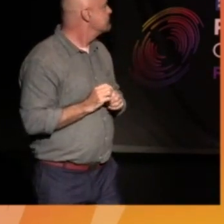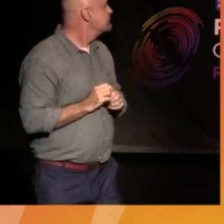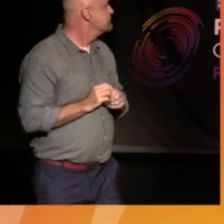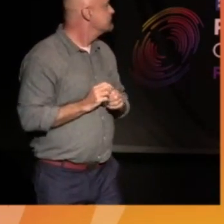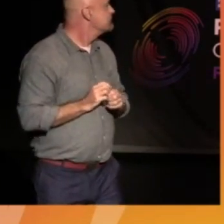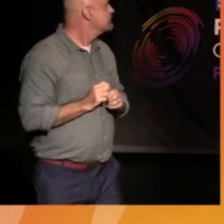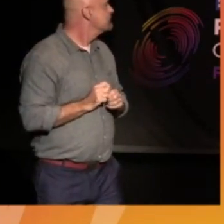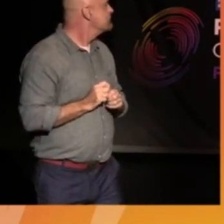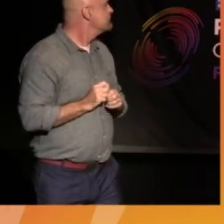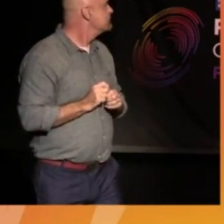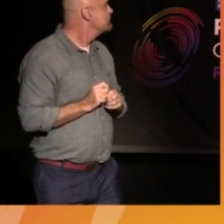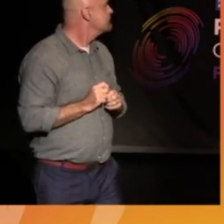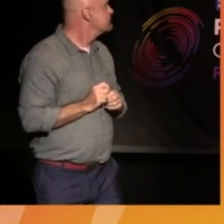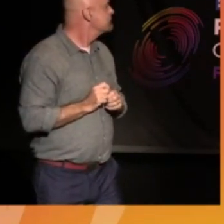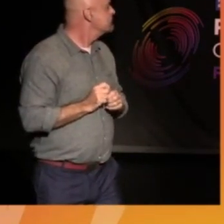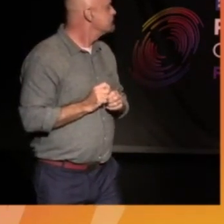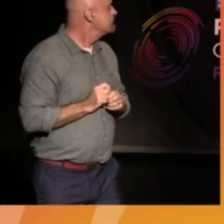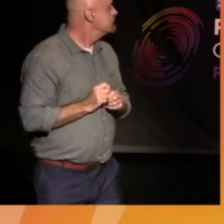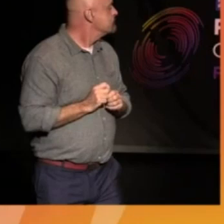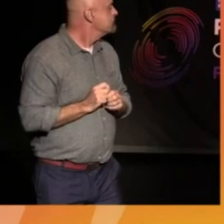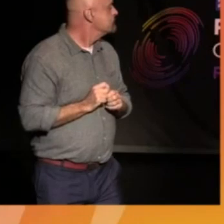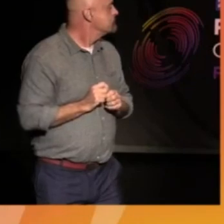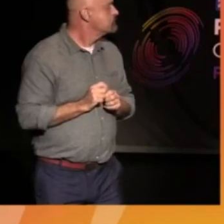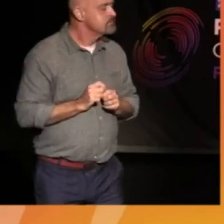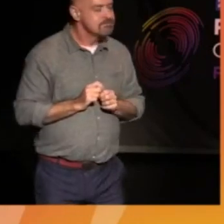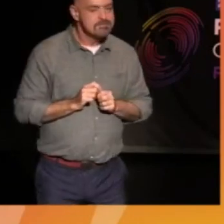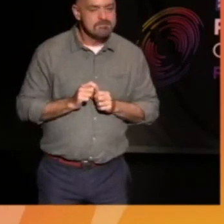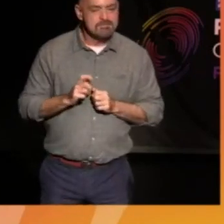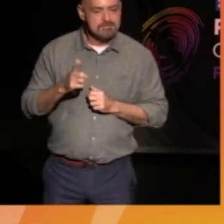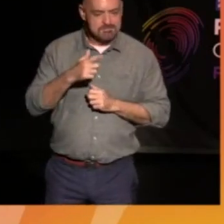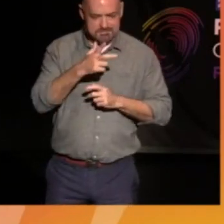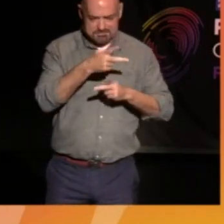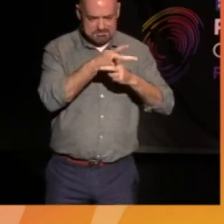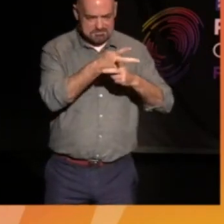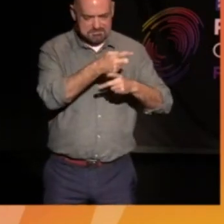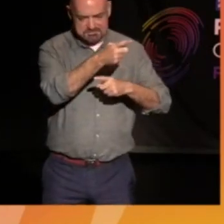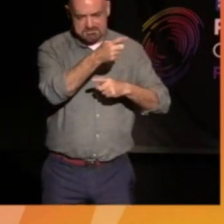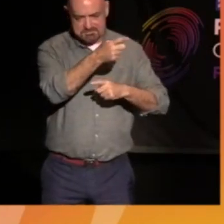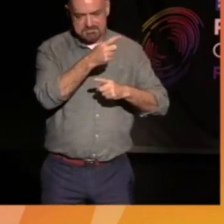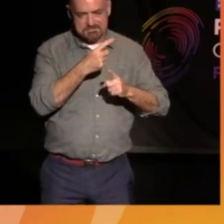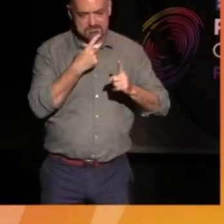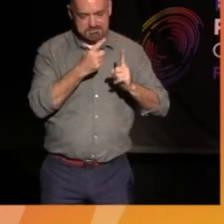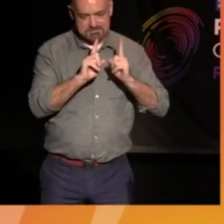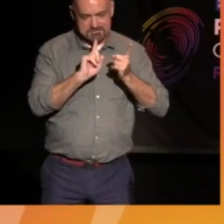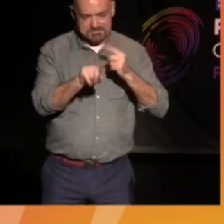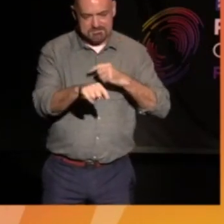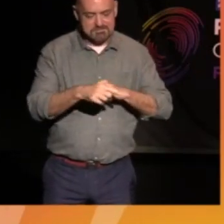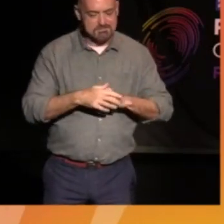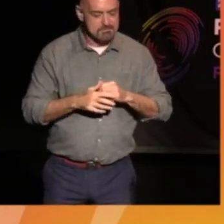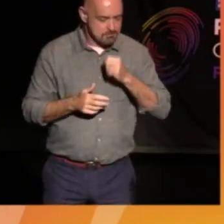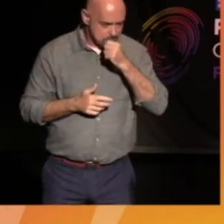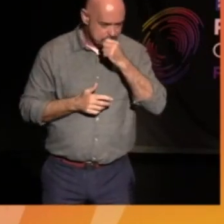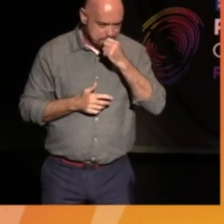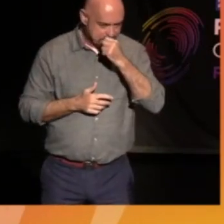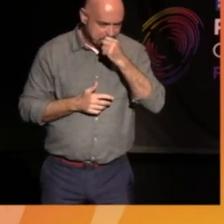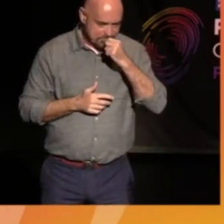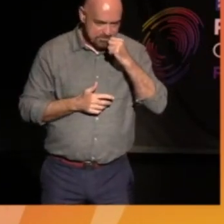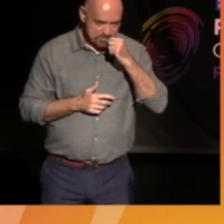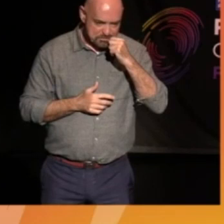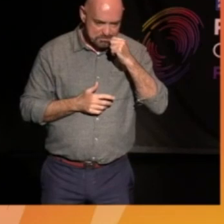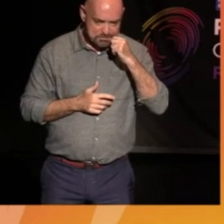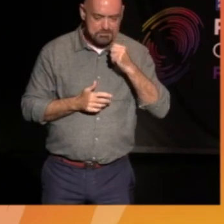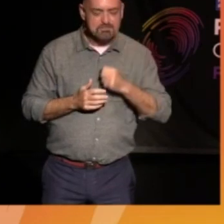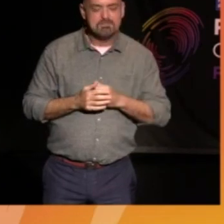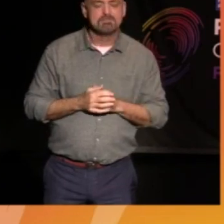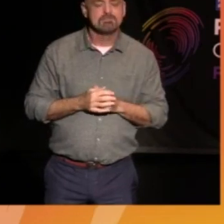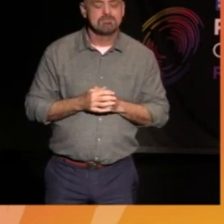I think my network got weak. Okay, so I will Yeah. try. I will take your seat now. So